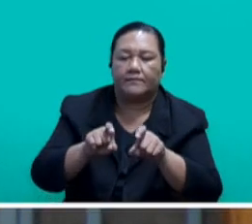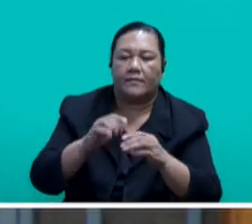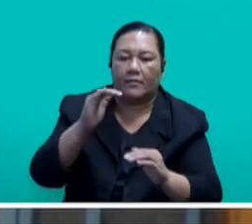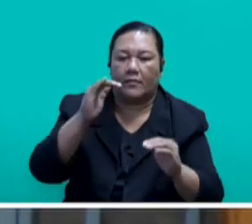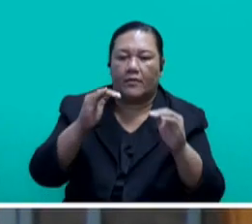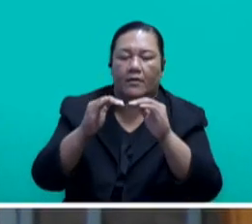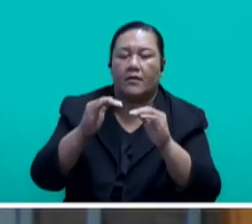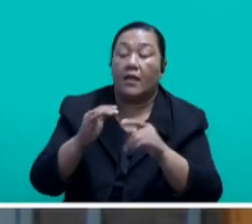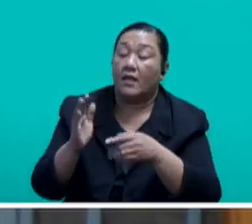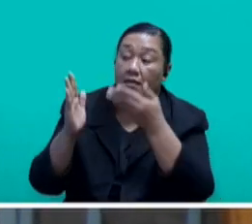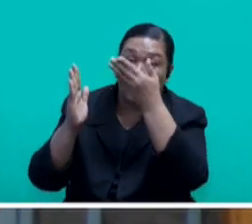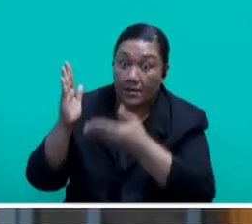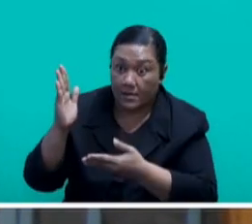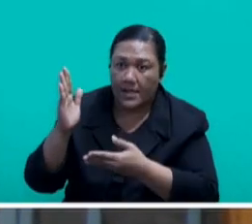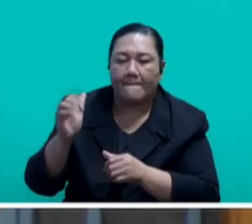budget ever.